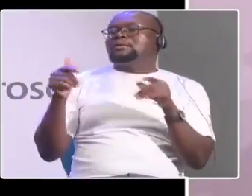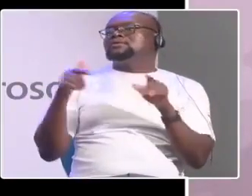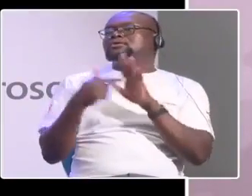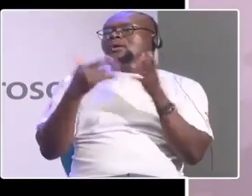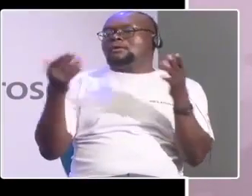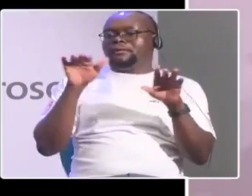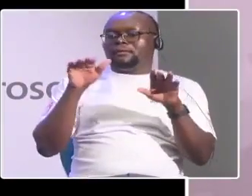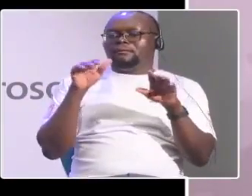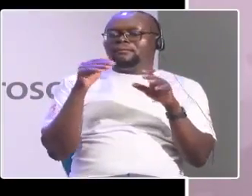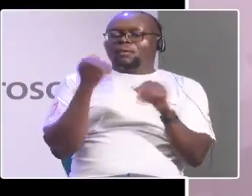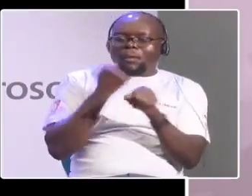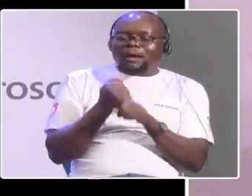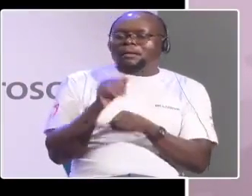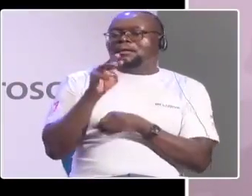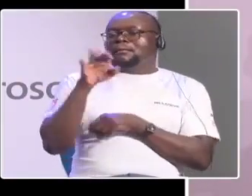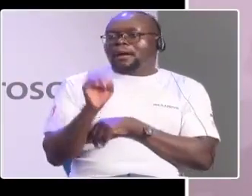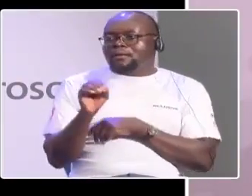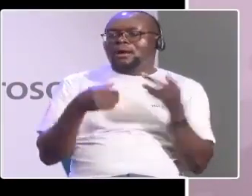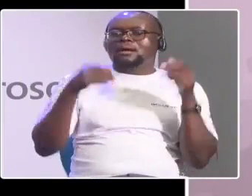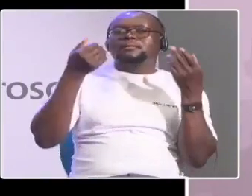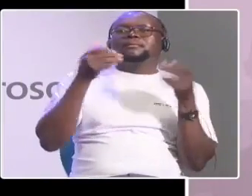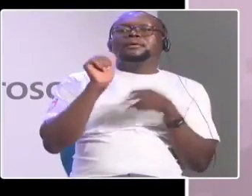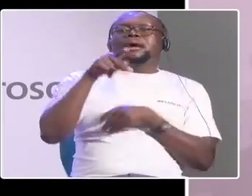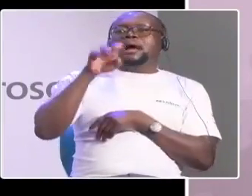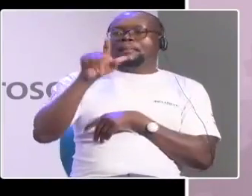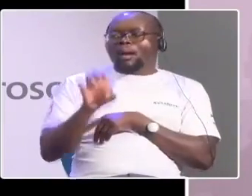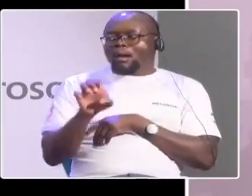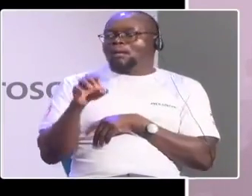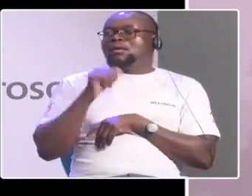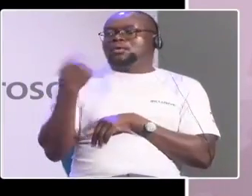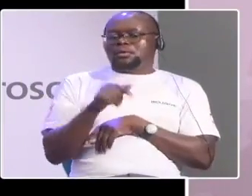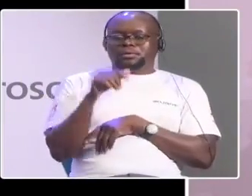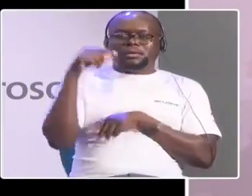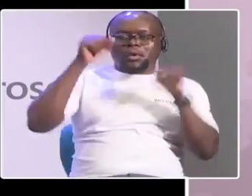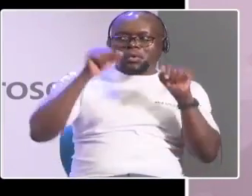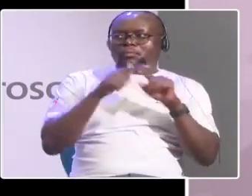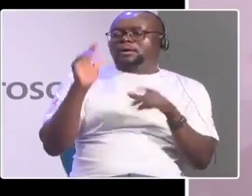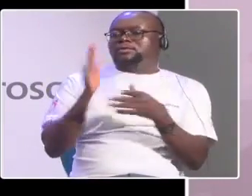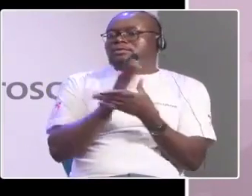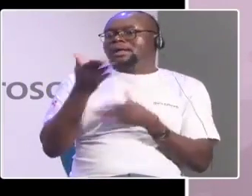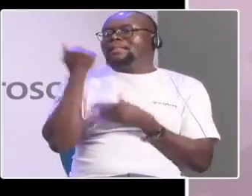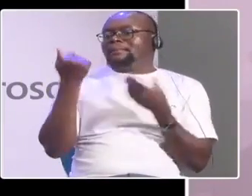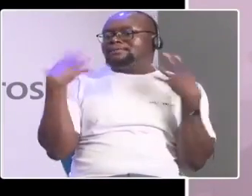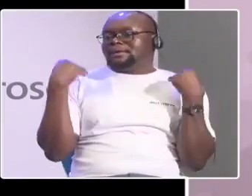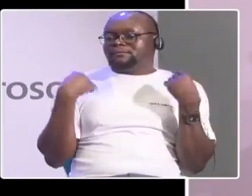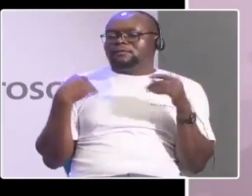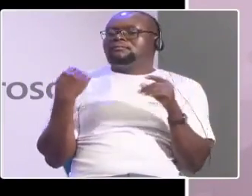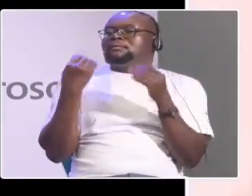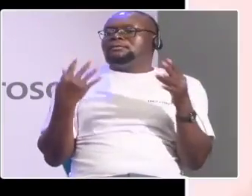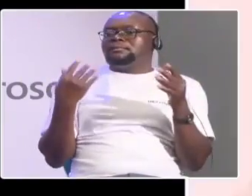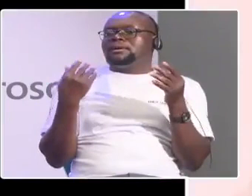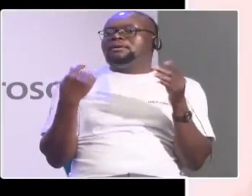things that Microsoft does and things that Apple do. So it's not just a Google sales pitch. We share the best practices from many different